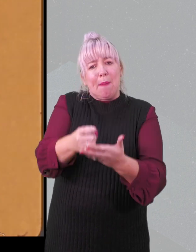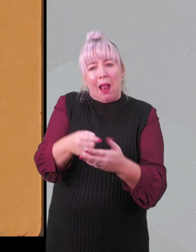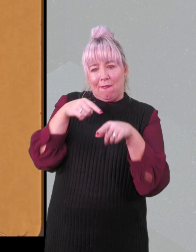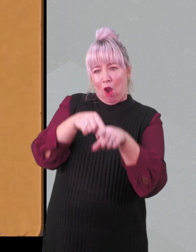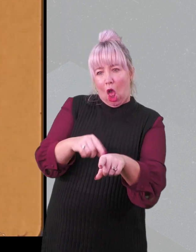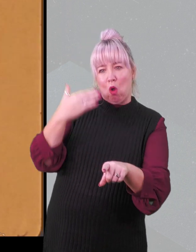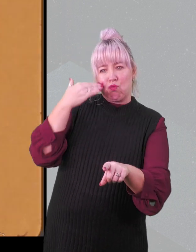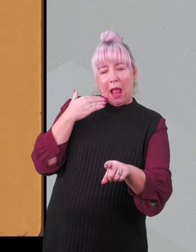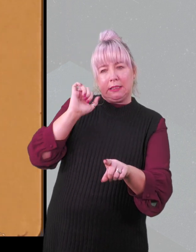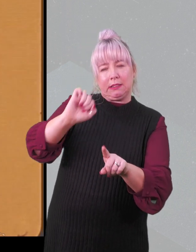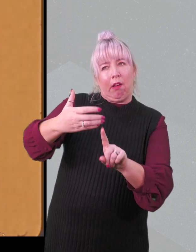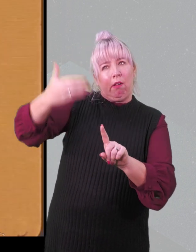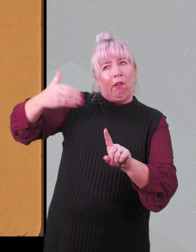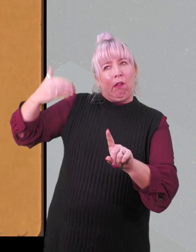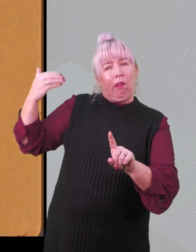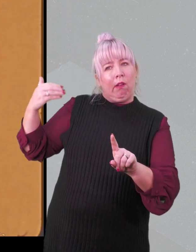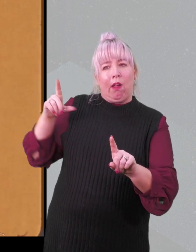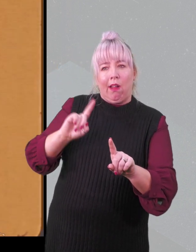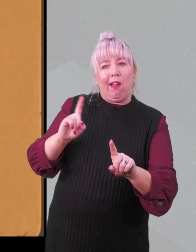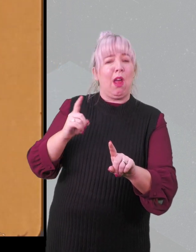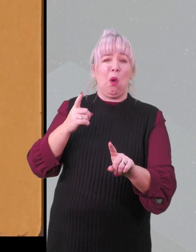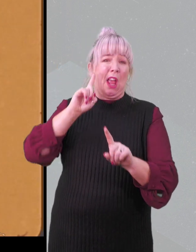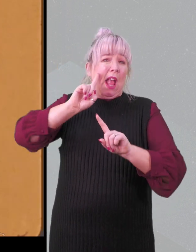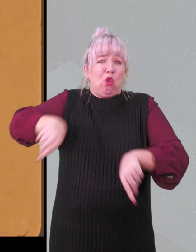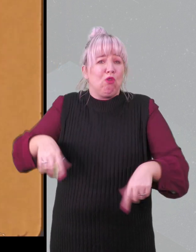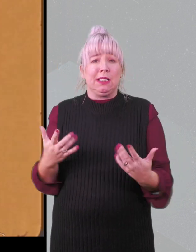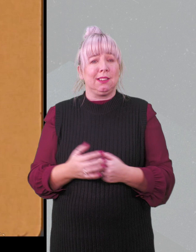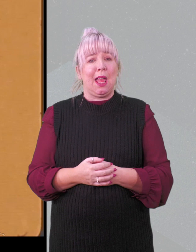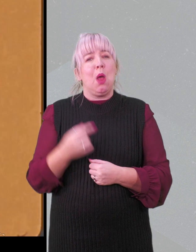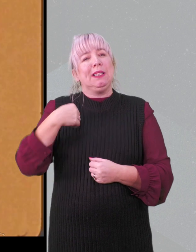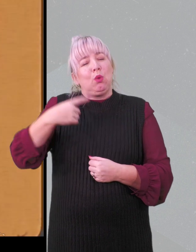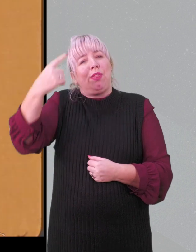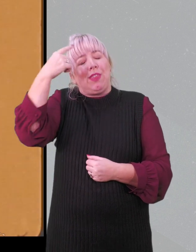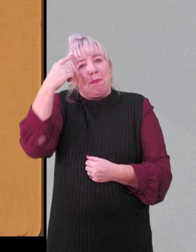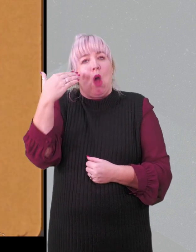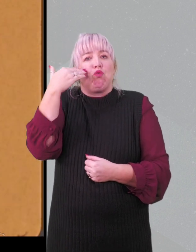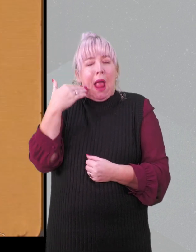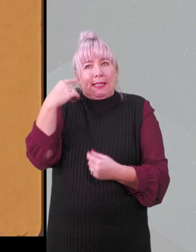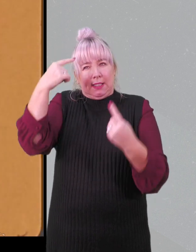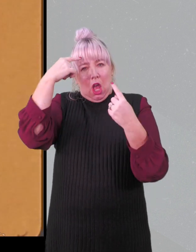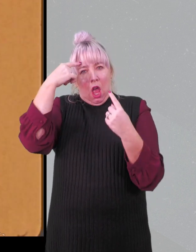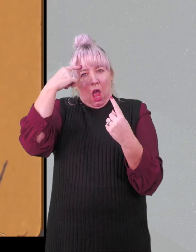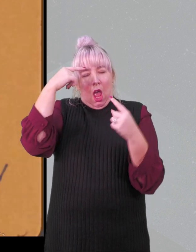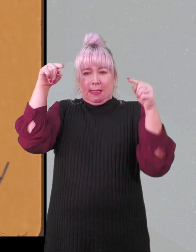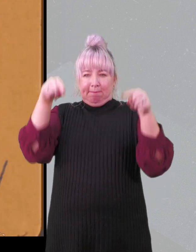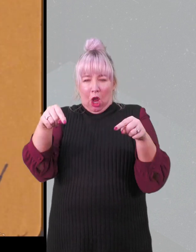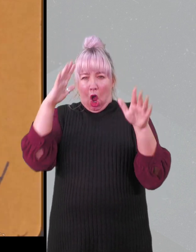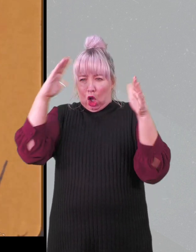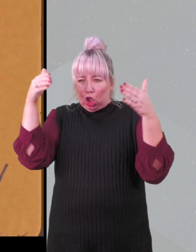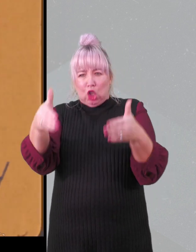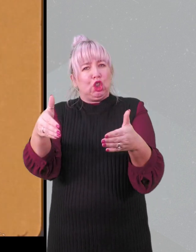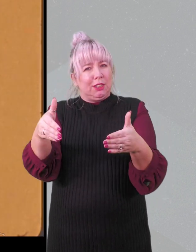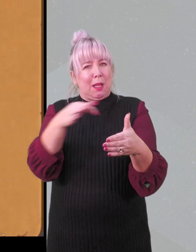should we ignore the reality of race. Instead, we need race-conscious medicine that emphasizes racism as a determinant of